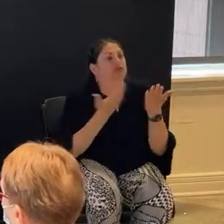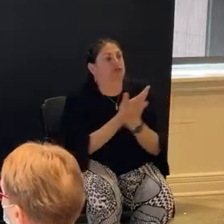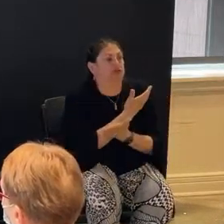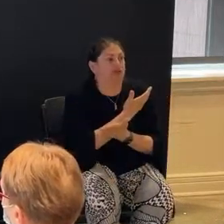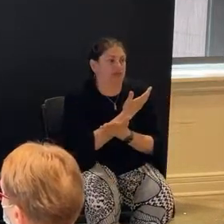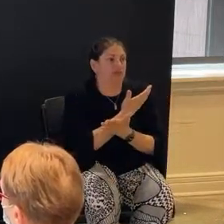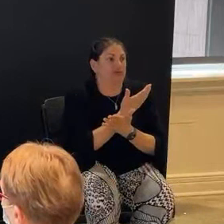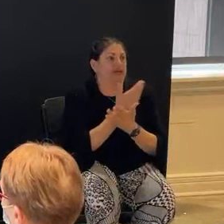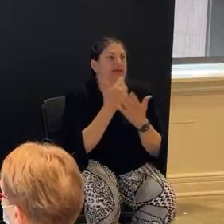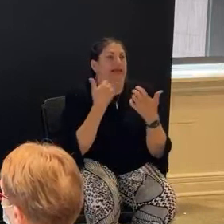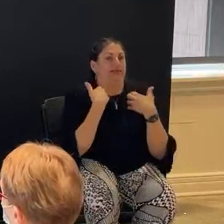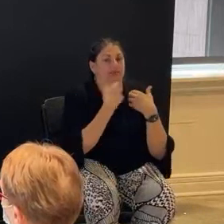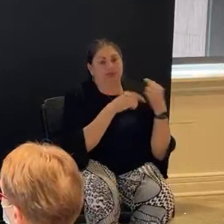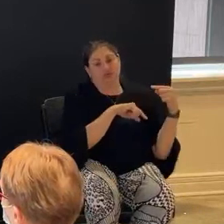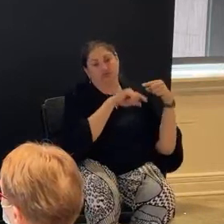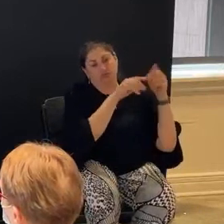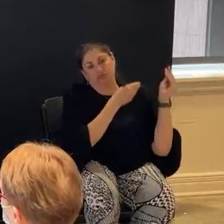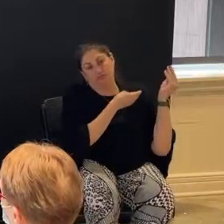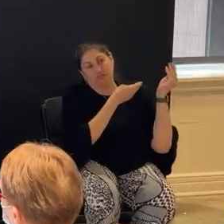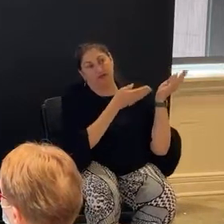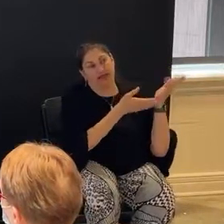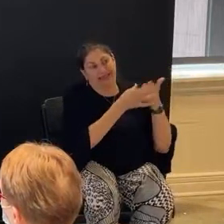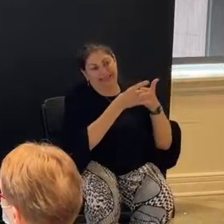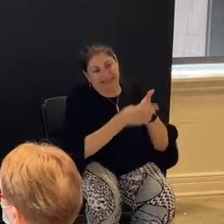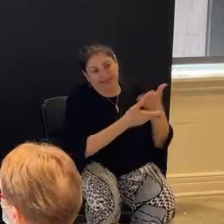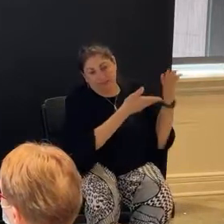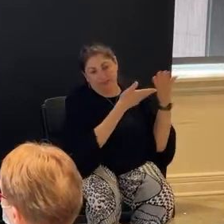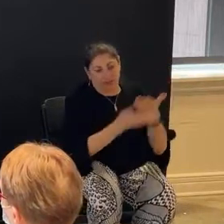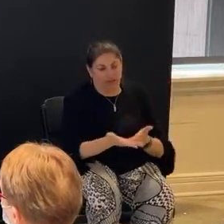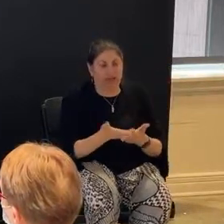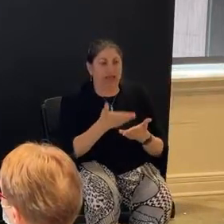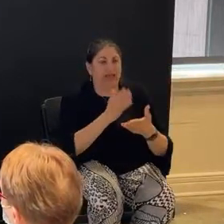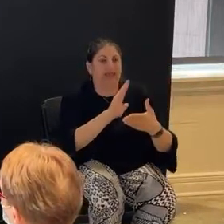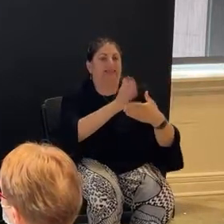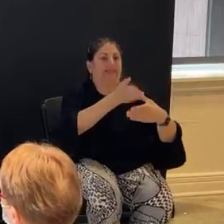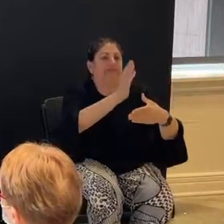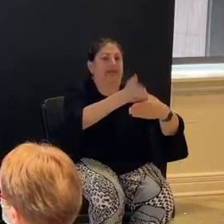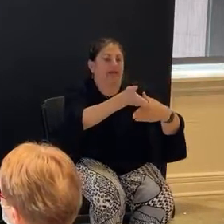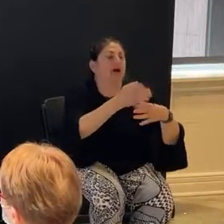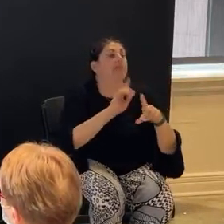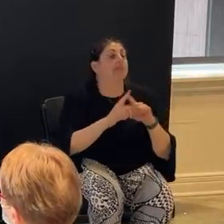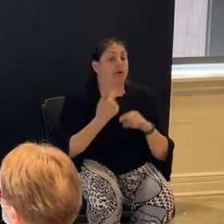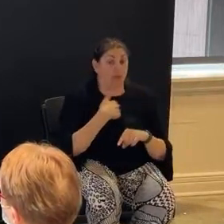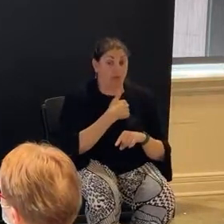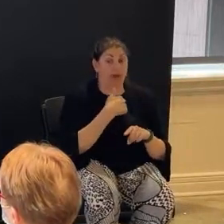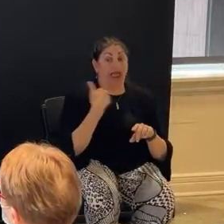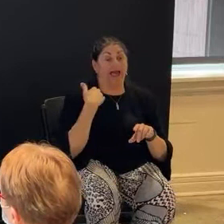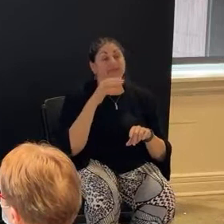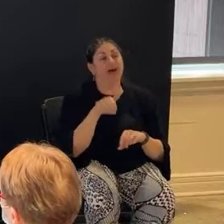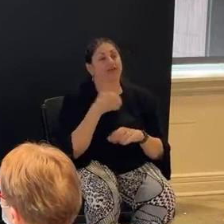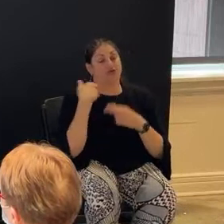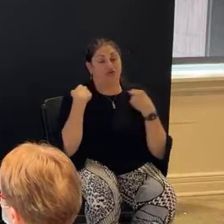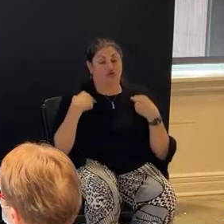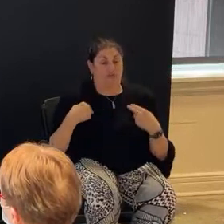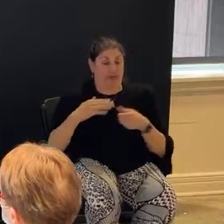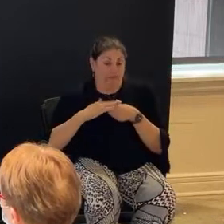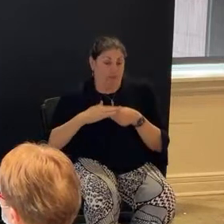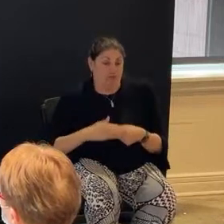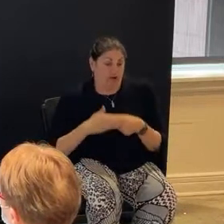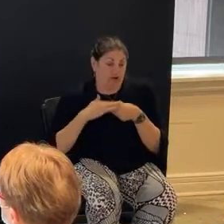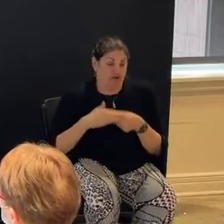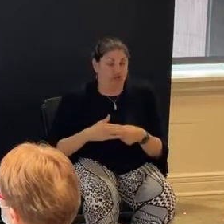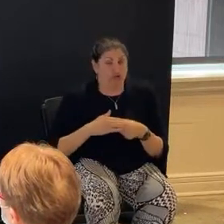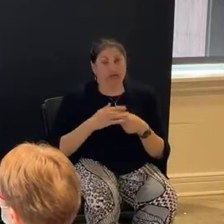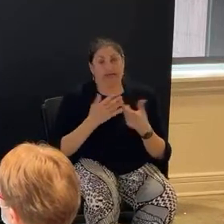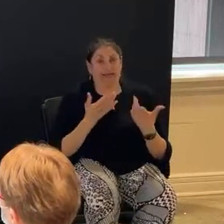less. No large scale interventions, but there are a lot of these other sort of humanistic pressures, whether to build a